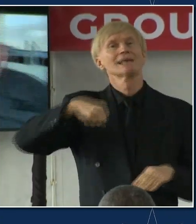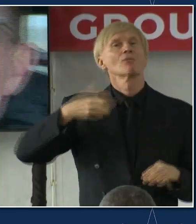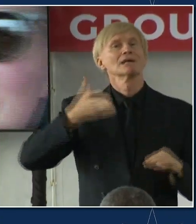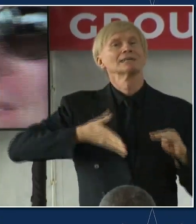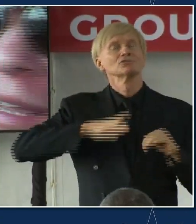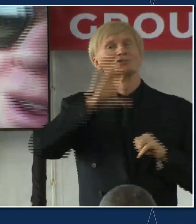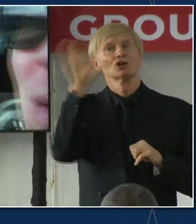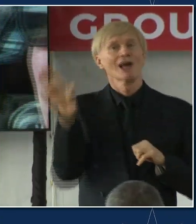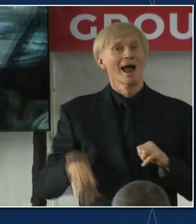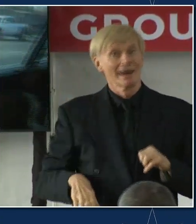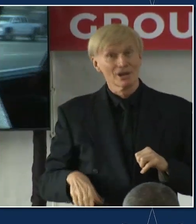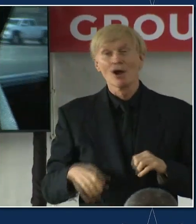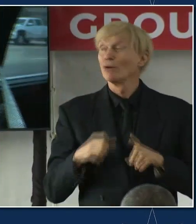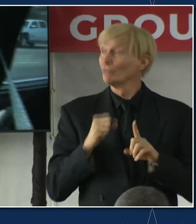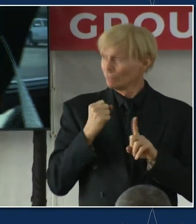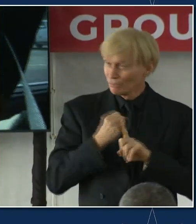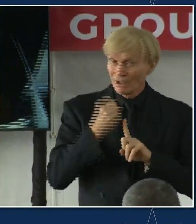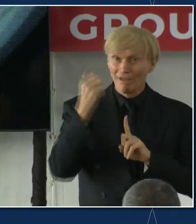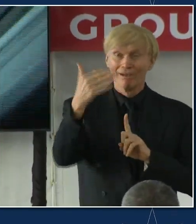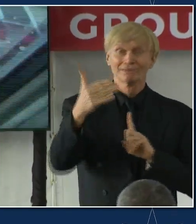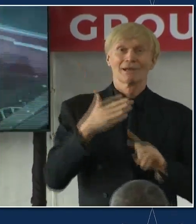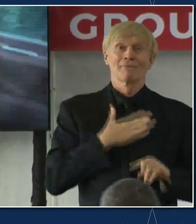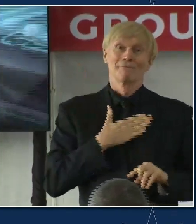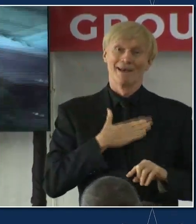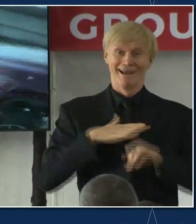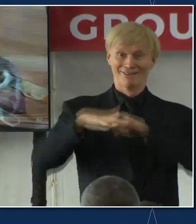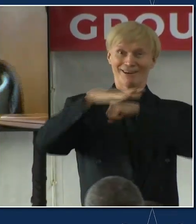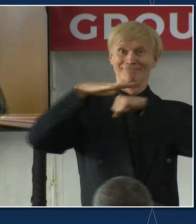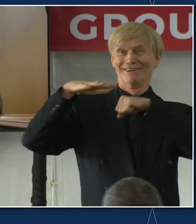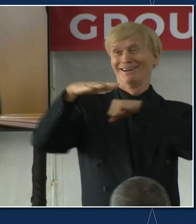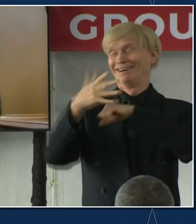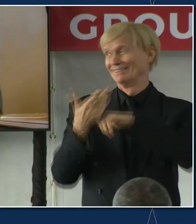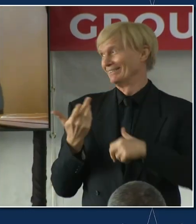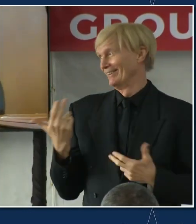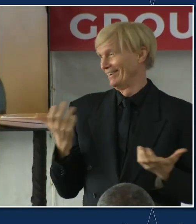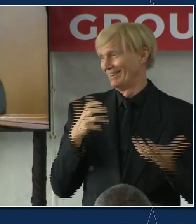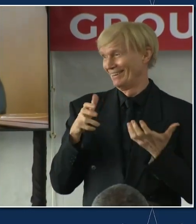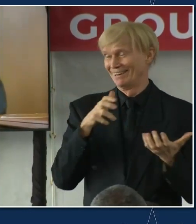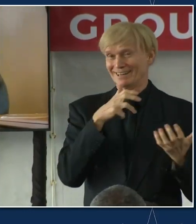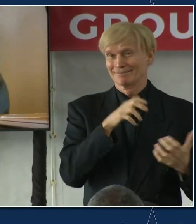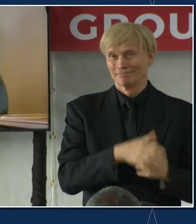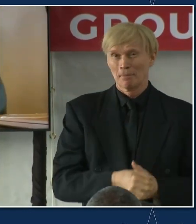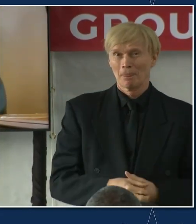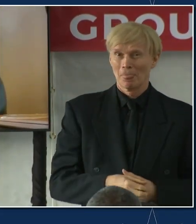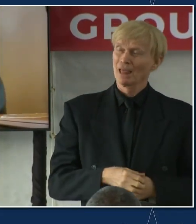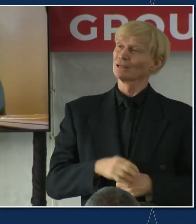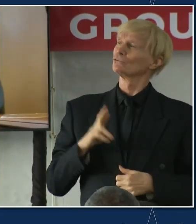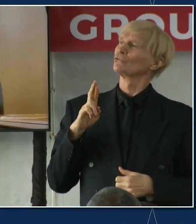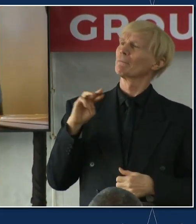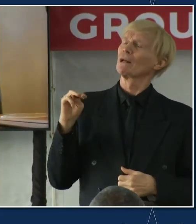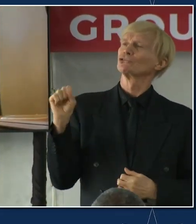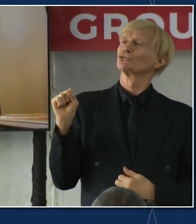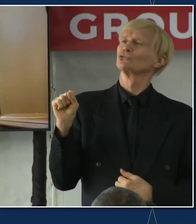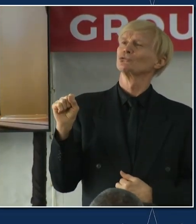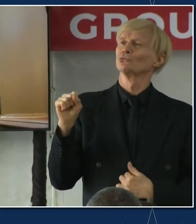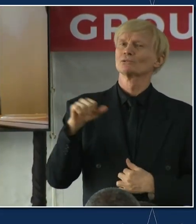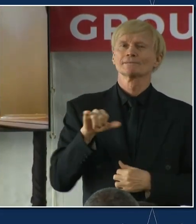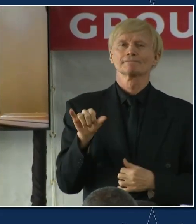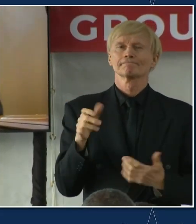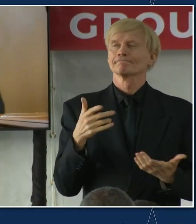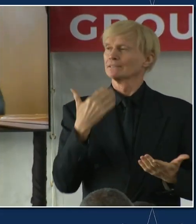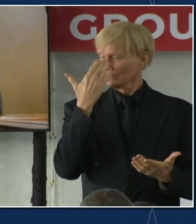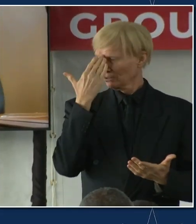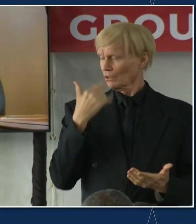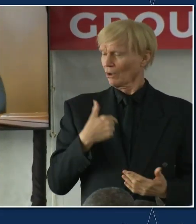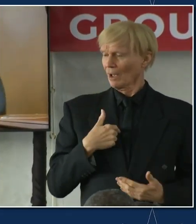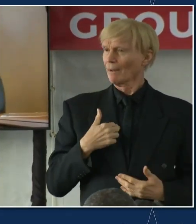which happens to be right outside of my window right now. Congratulations on bringing the Regal Mile Studios to life. I know it's going to